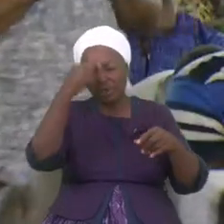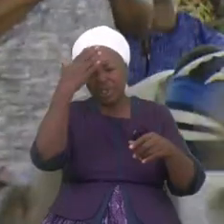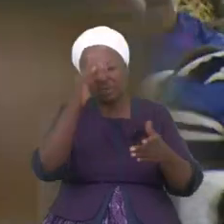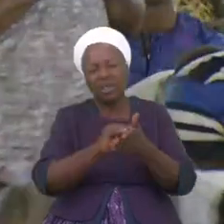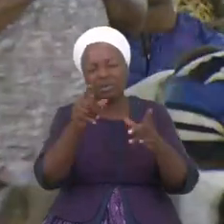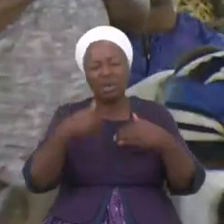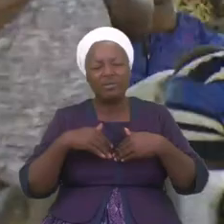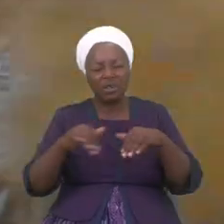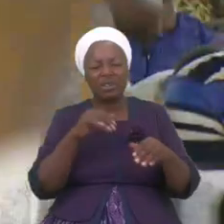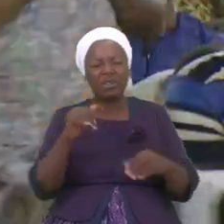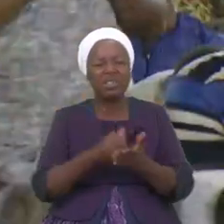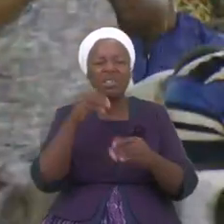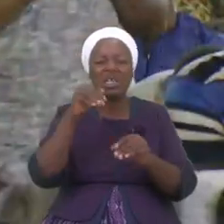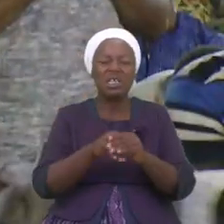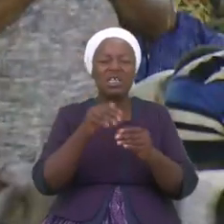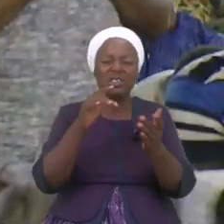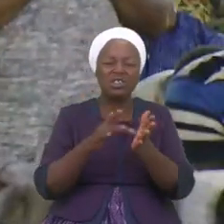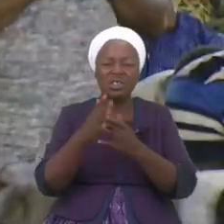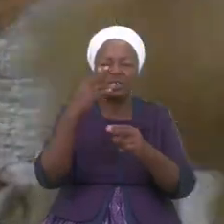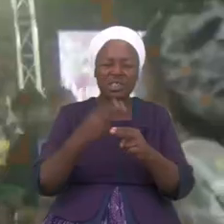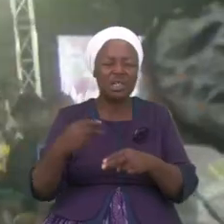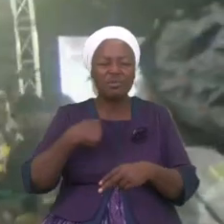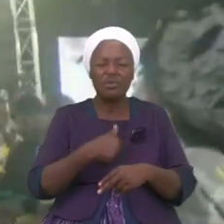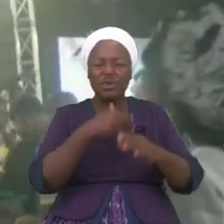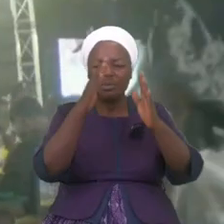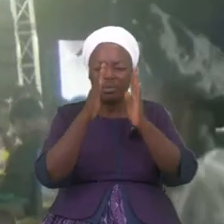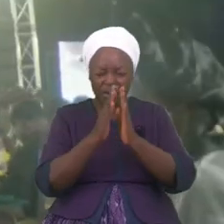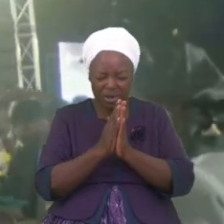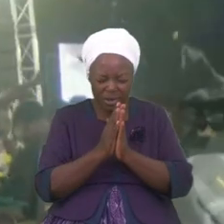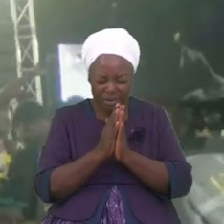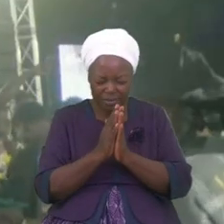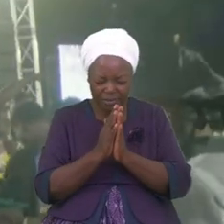In Jesus' name we pray.